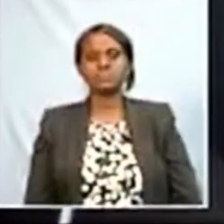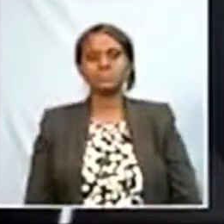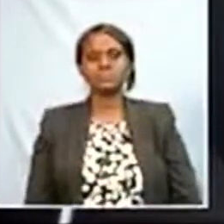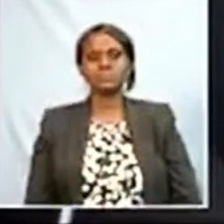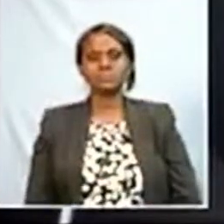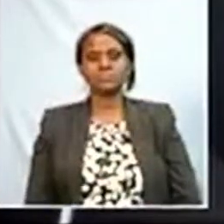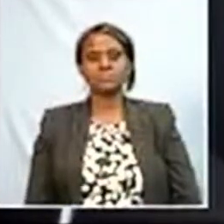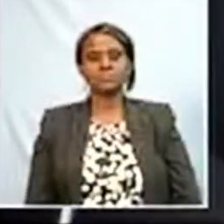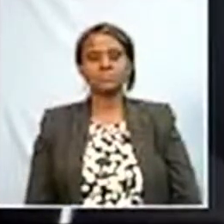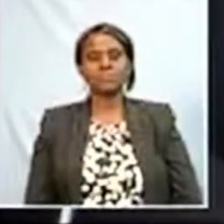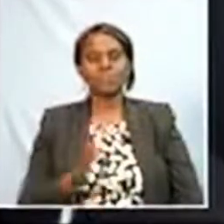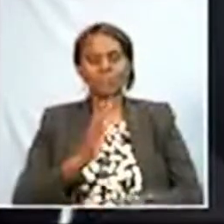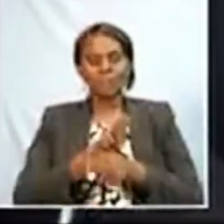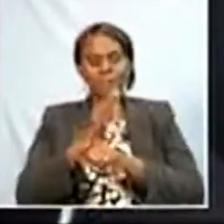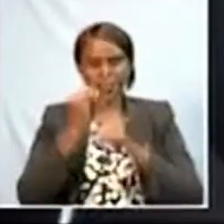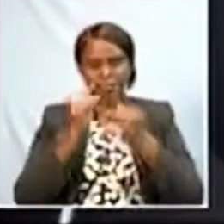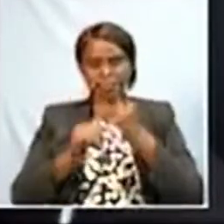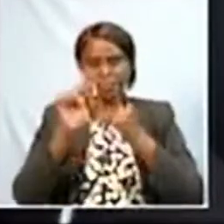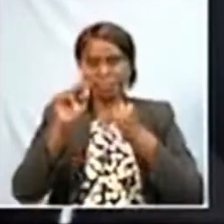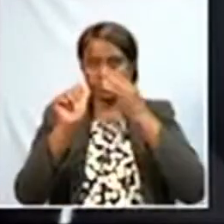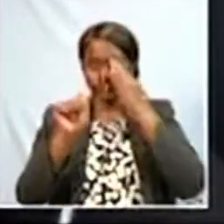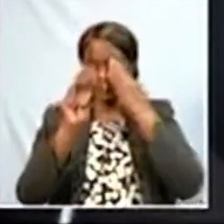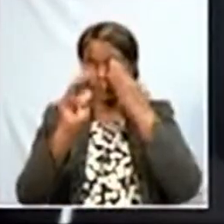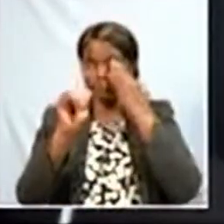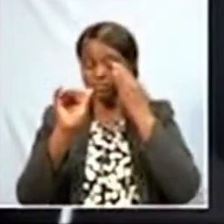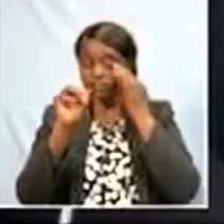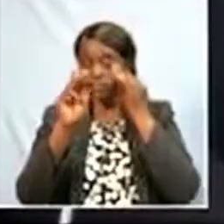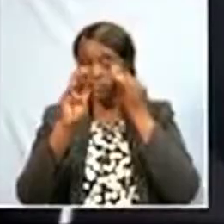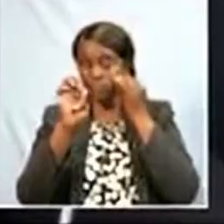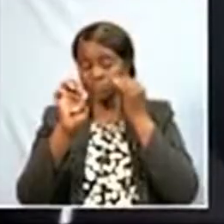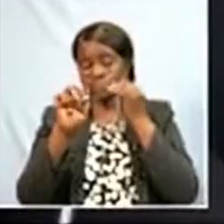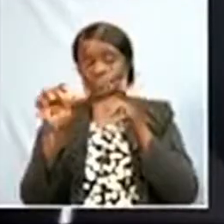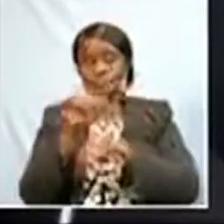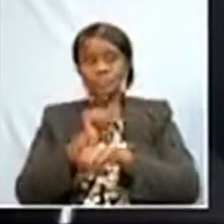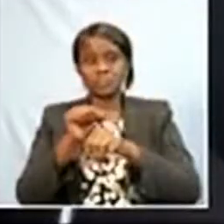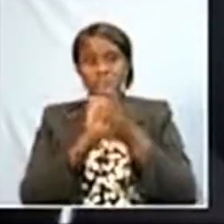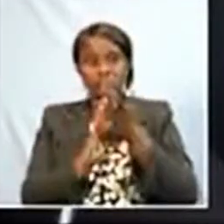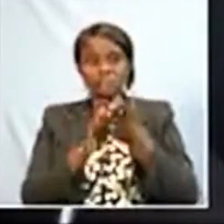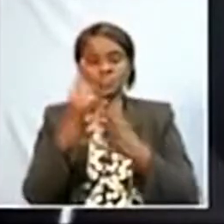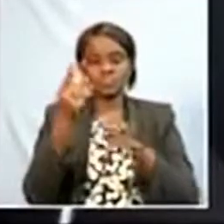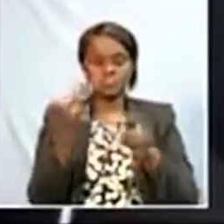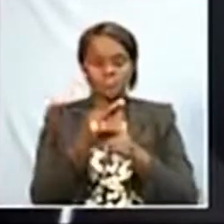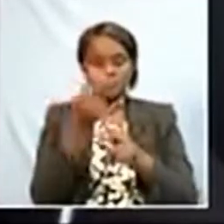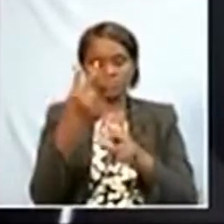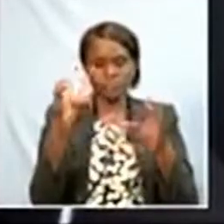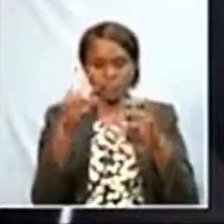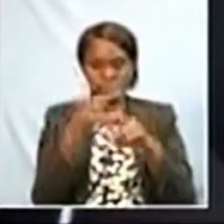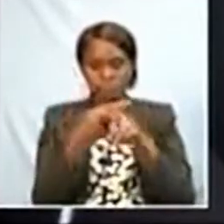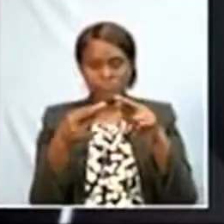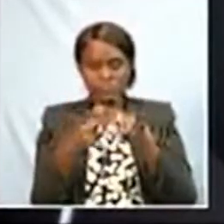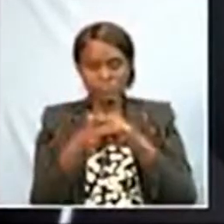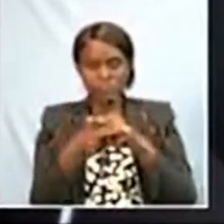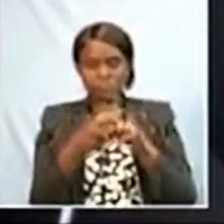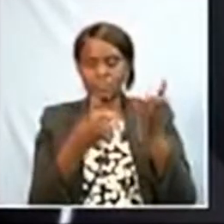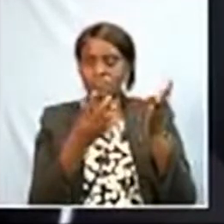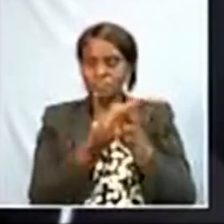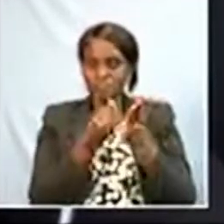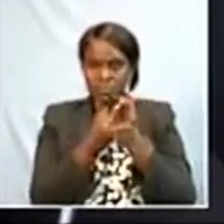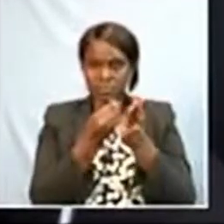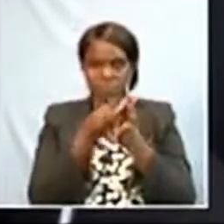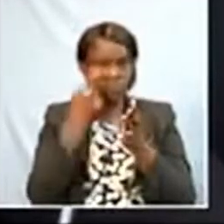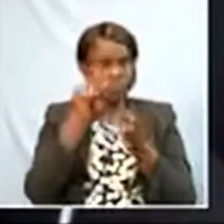And then Kawimbe Secondary School, Kawimbe Secondary, a 1x2 classroom block. The funding was